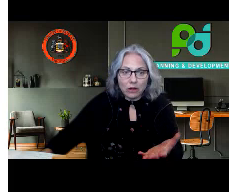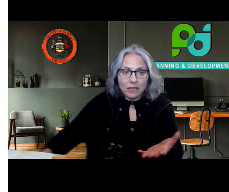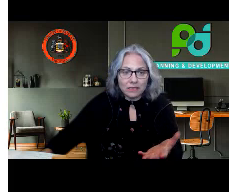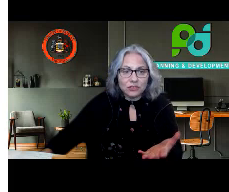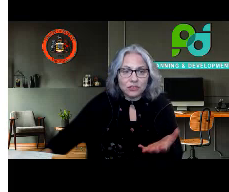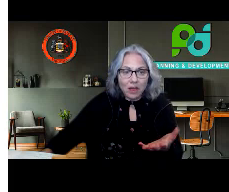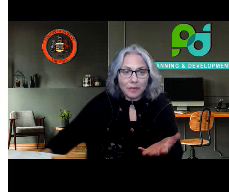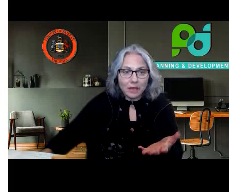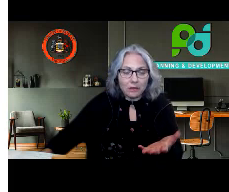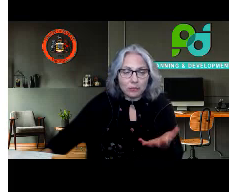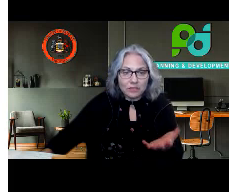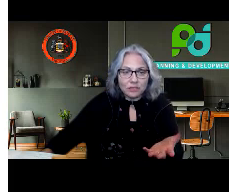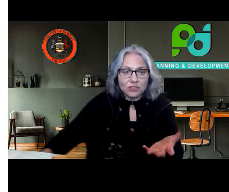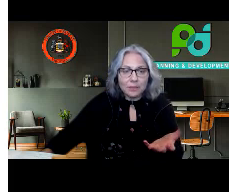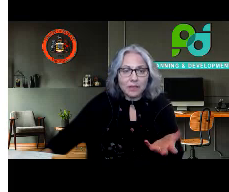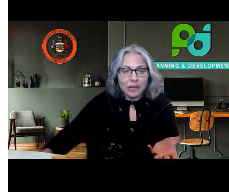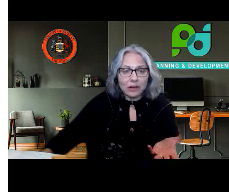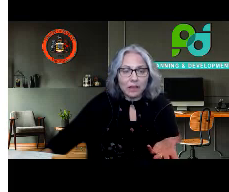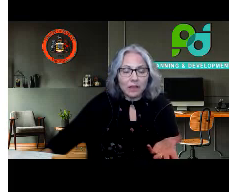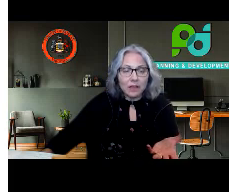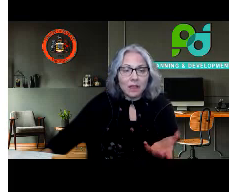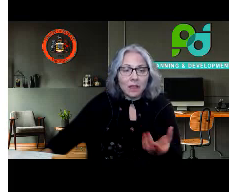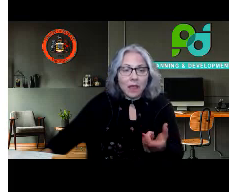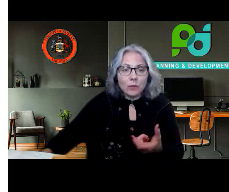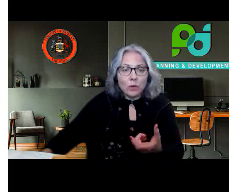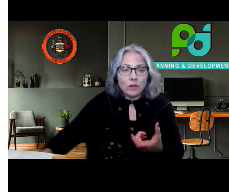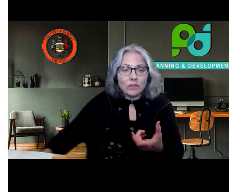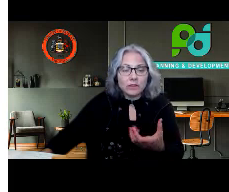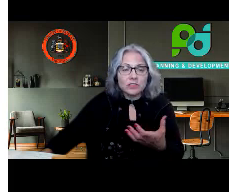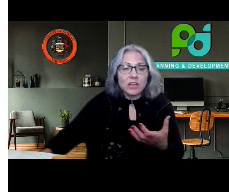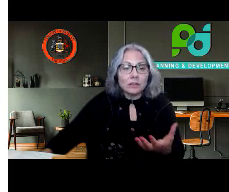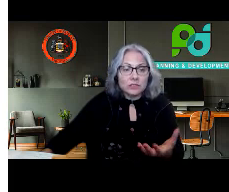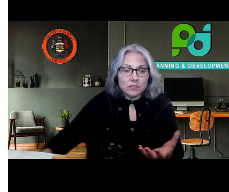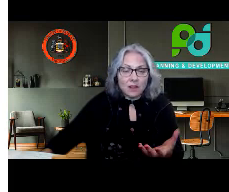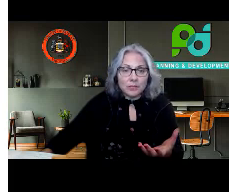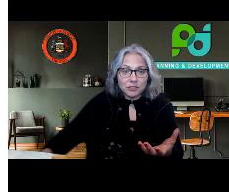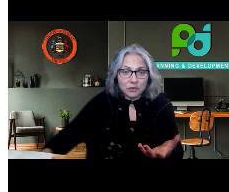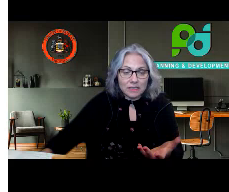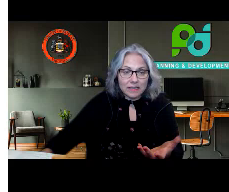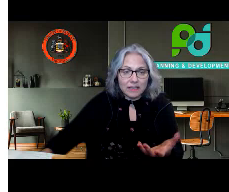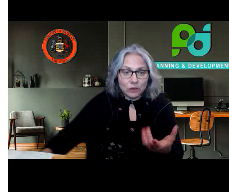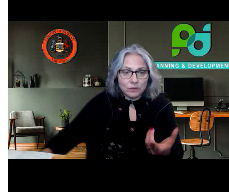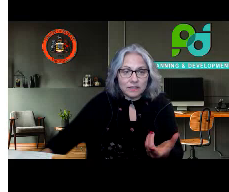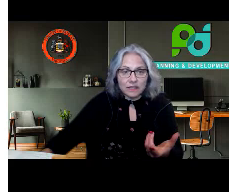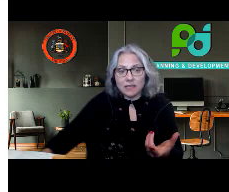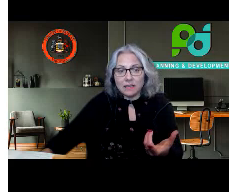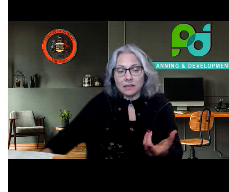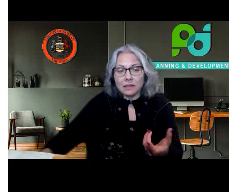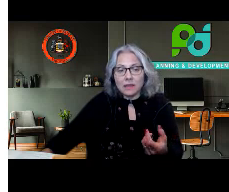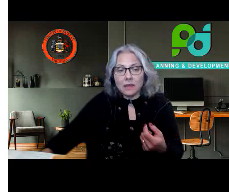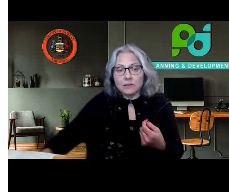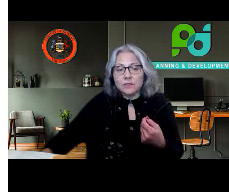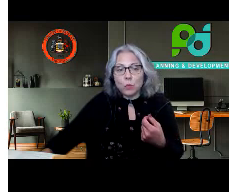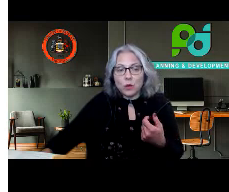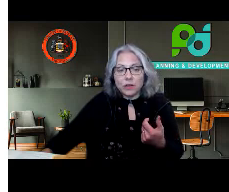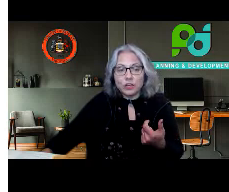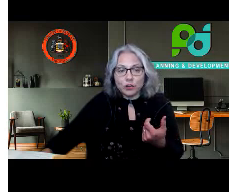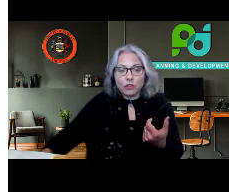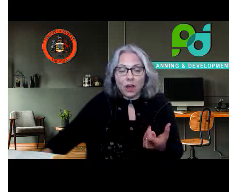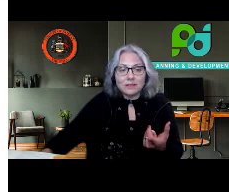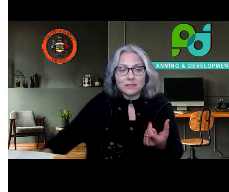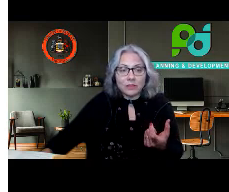are regarding each topic, research topic area, and what are the challenges and opportunities that you see. And also,